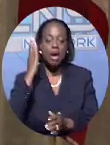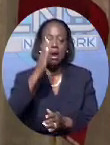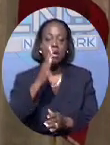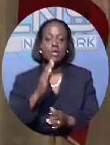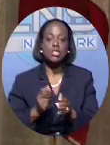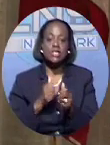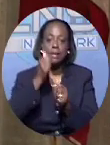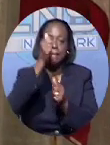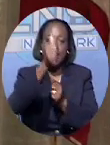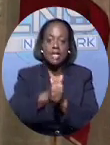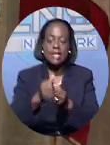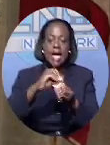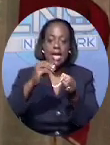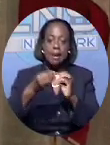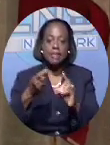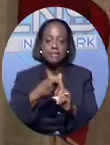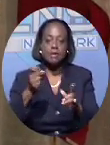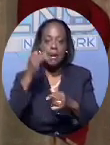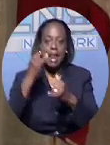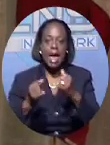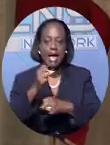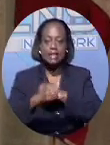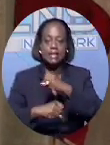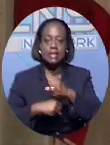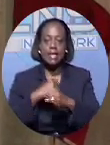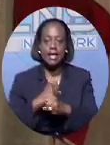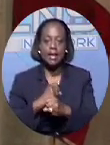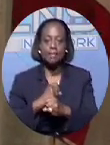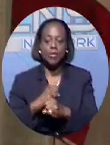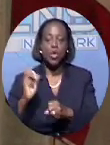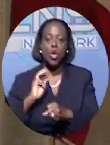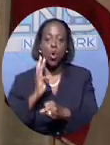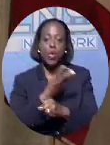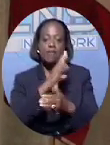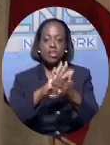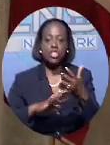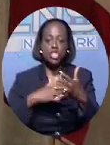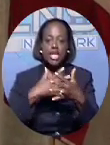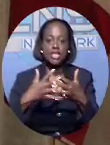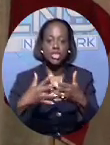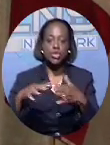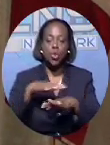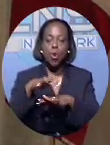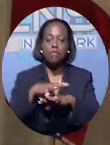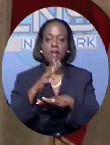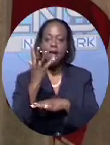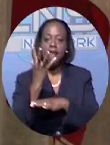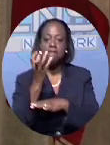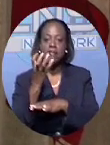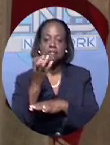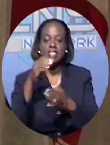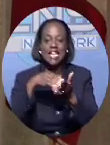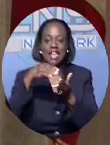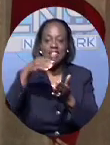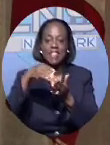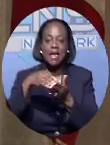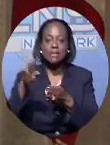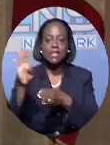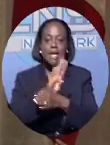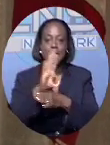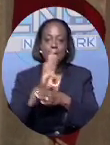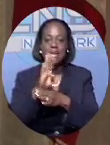at Atlantis of last year. We have scheduled, I believe, over 15,000